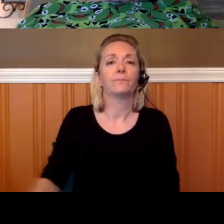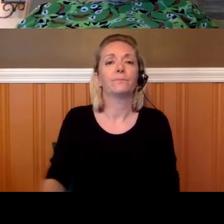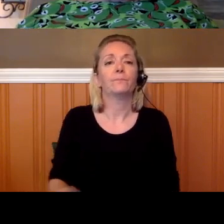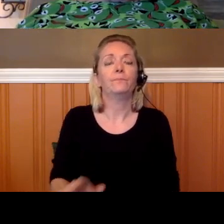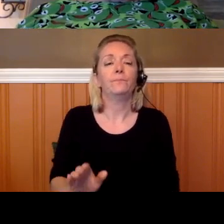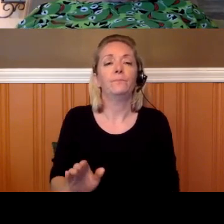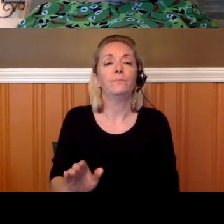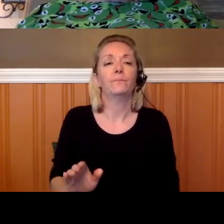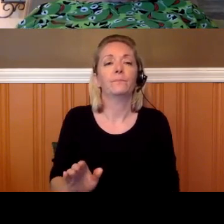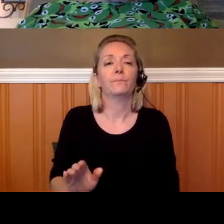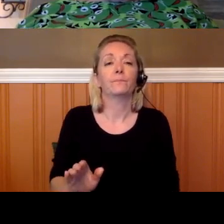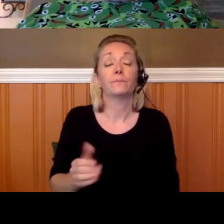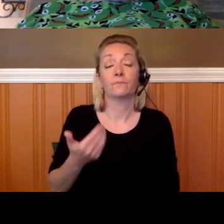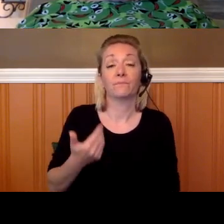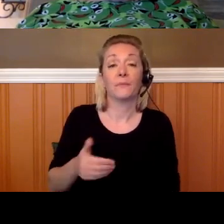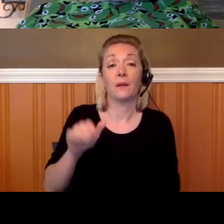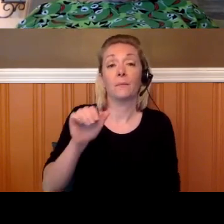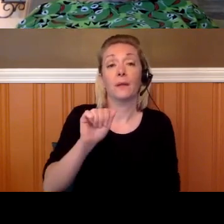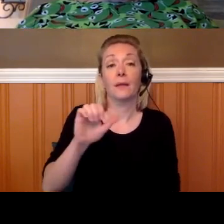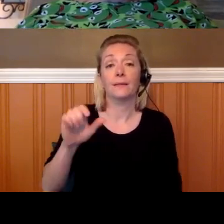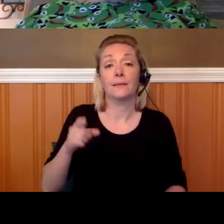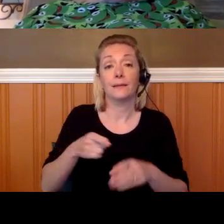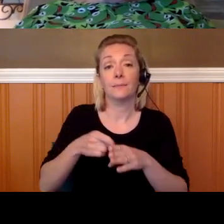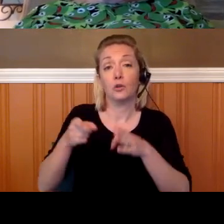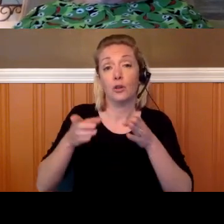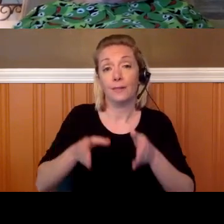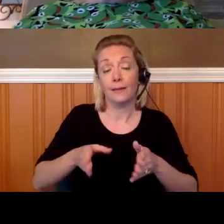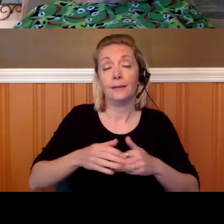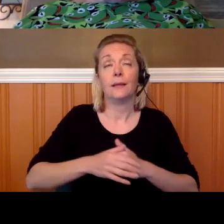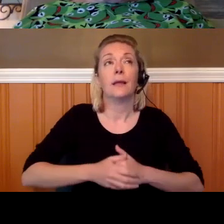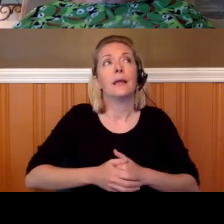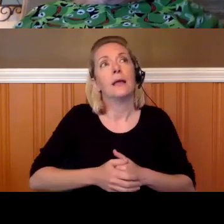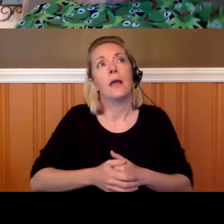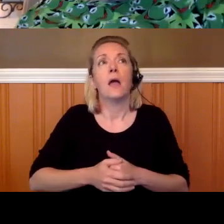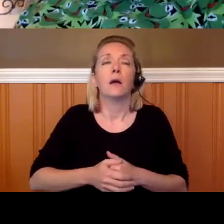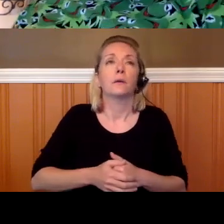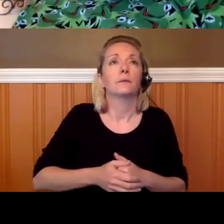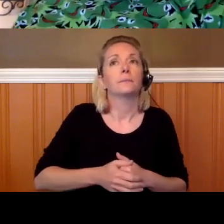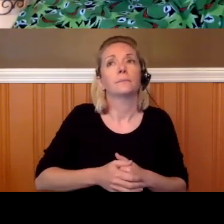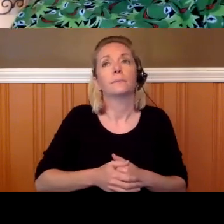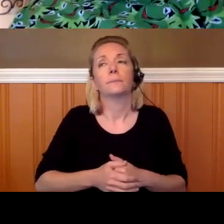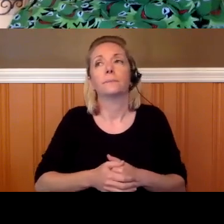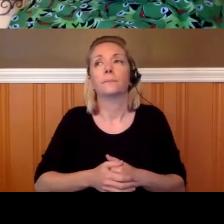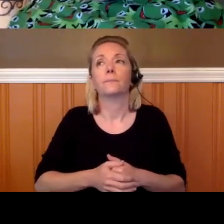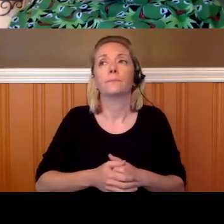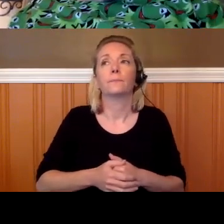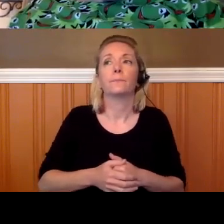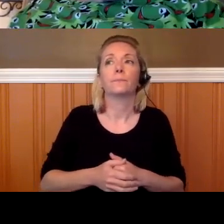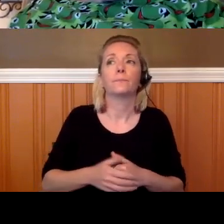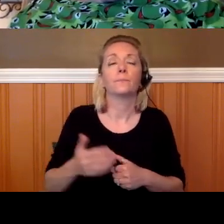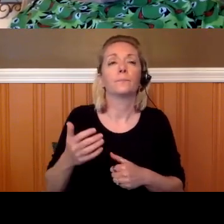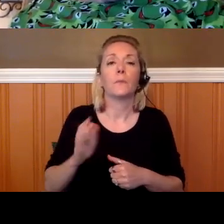as an AAC specialist, like, we kind of used to see things the opposite way. It's